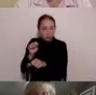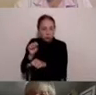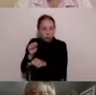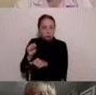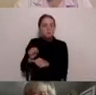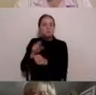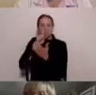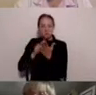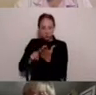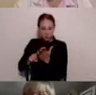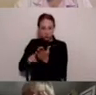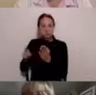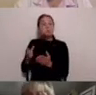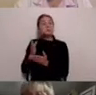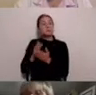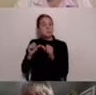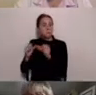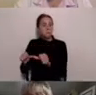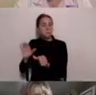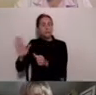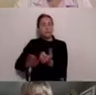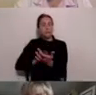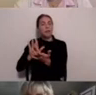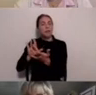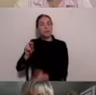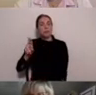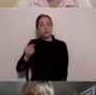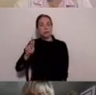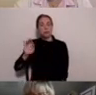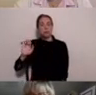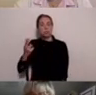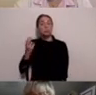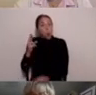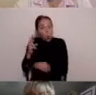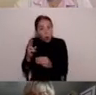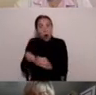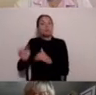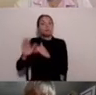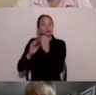outreach or maybe increasing their outreach to newly identified families to provide